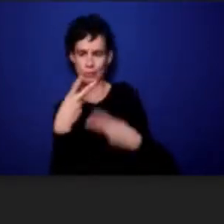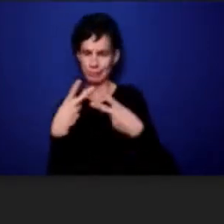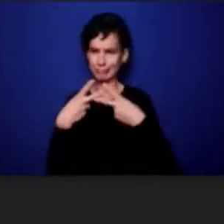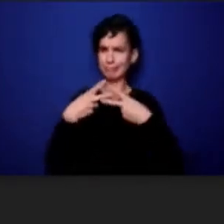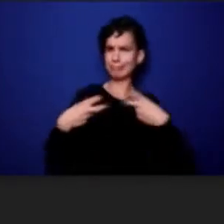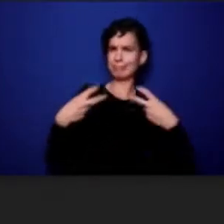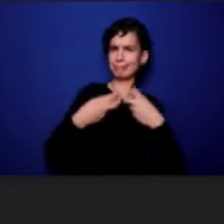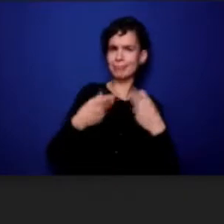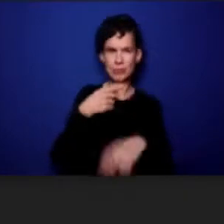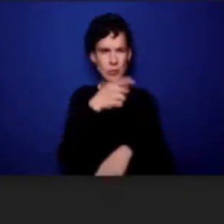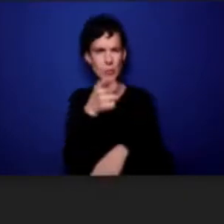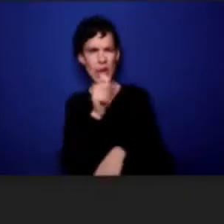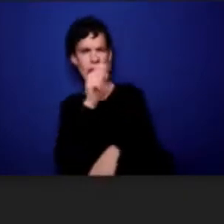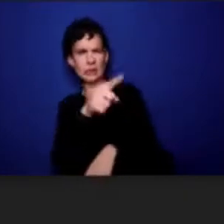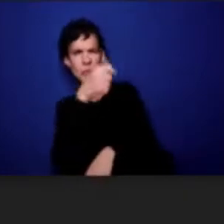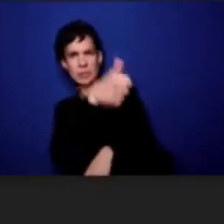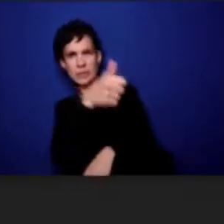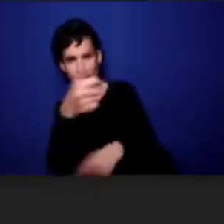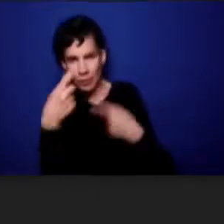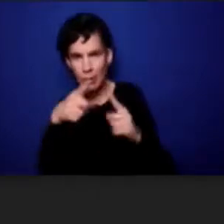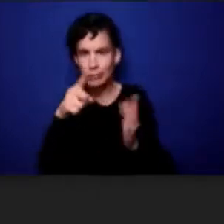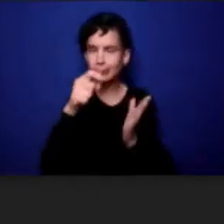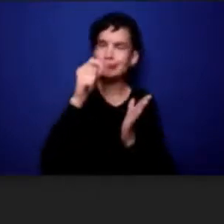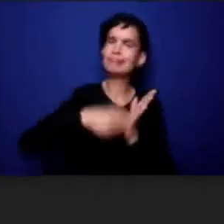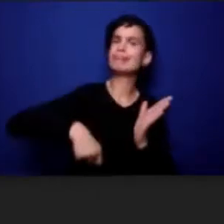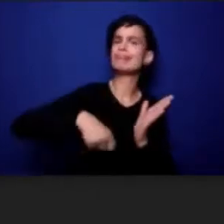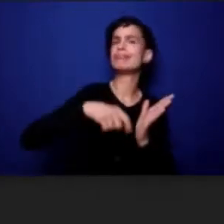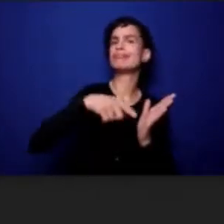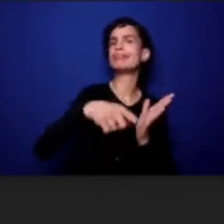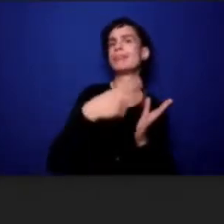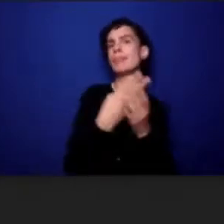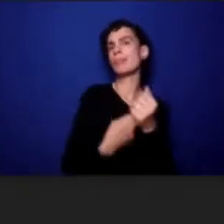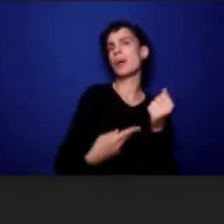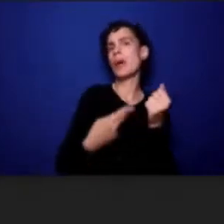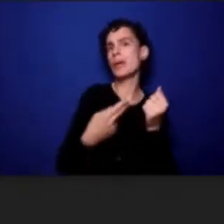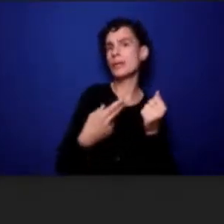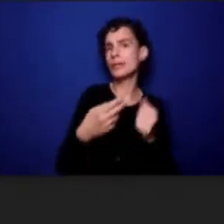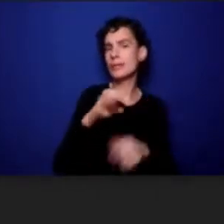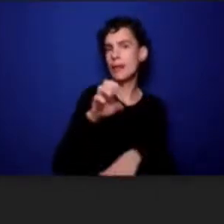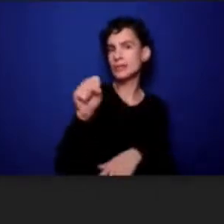asking while you were composing both of these essays?